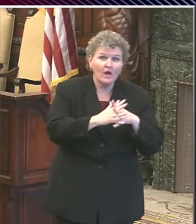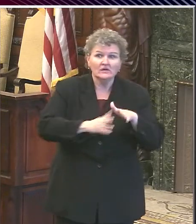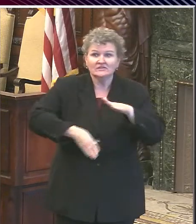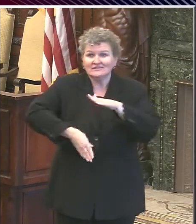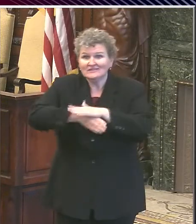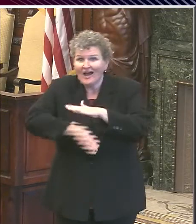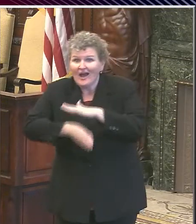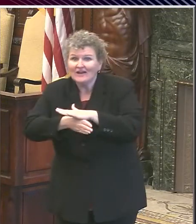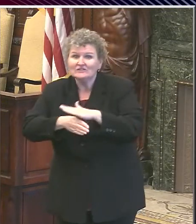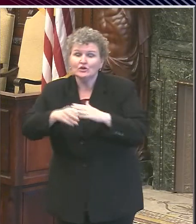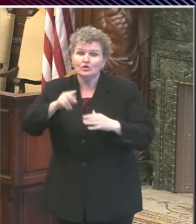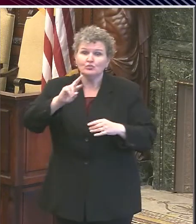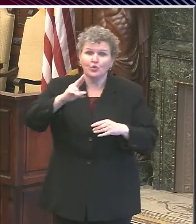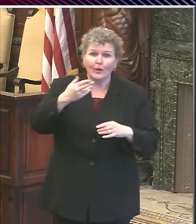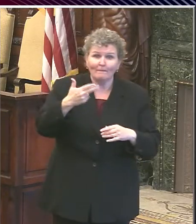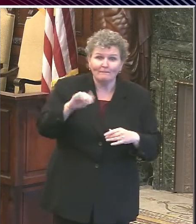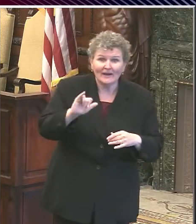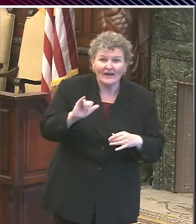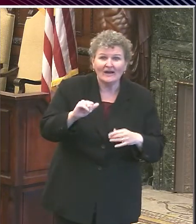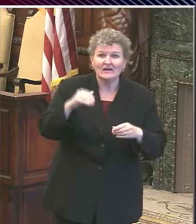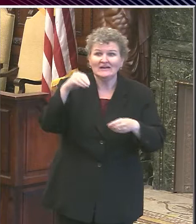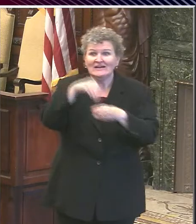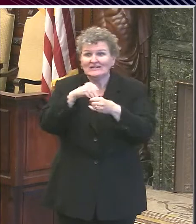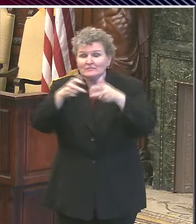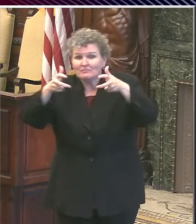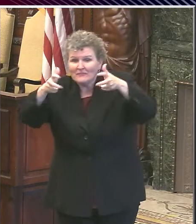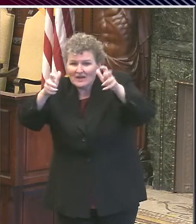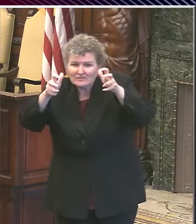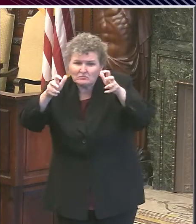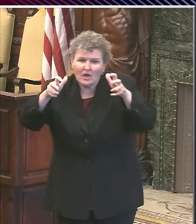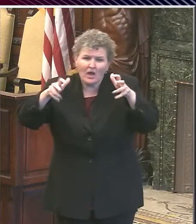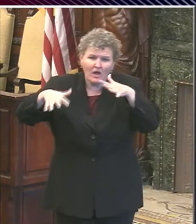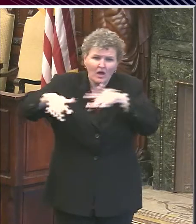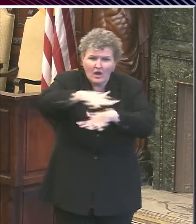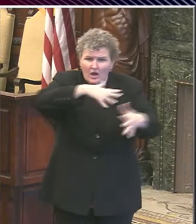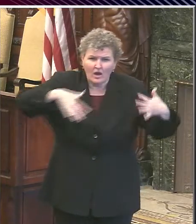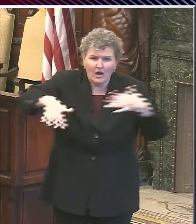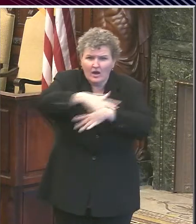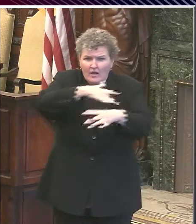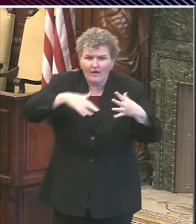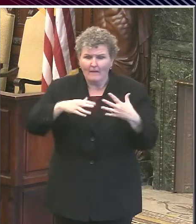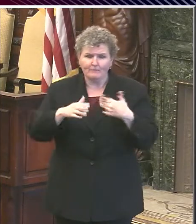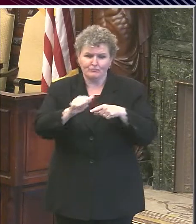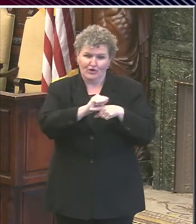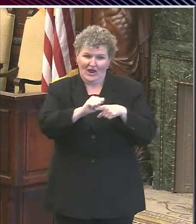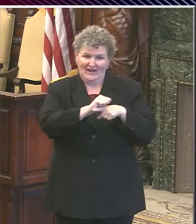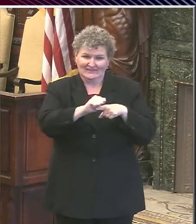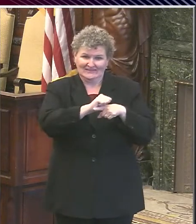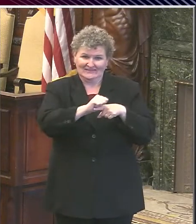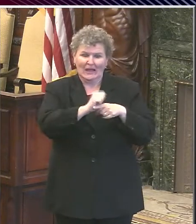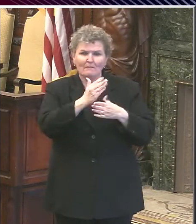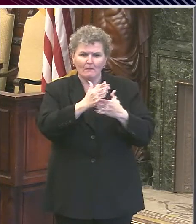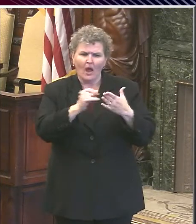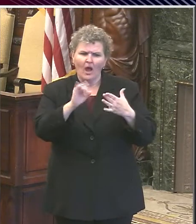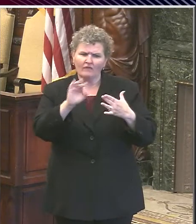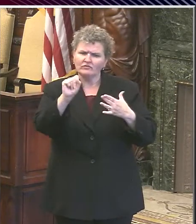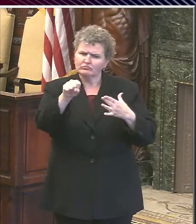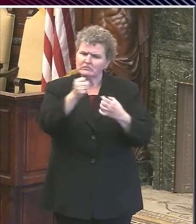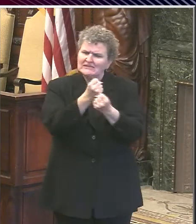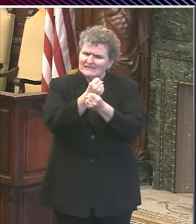and indoor basketball. It allows those teams to conduct practices, but with safety precautions, and they should be focusing on